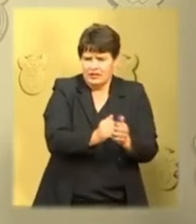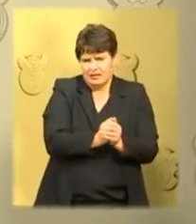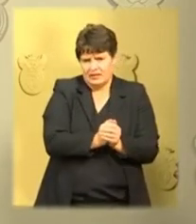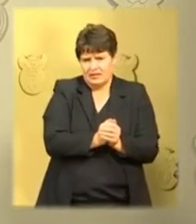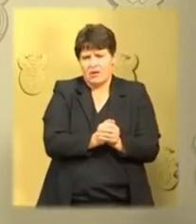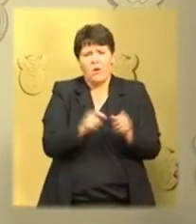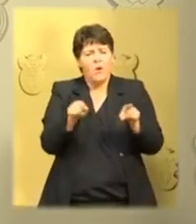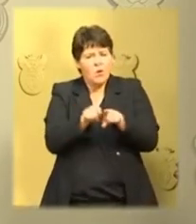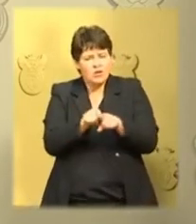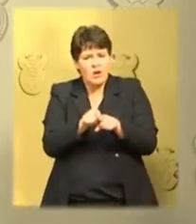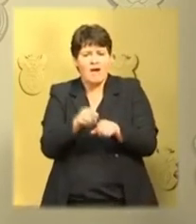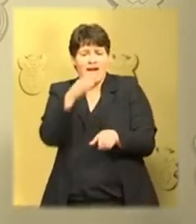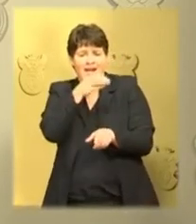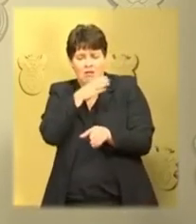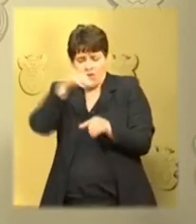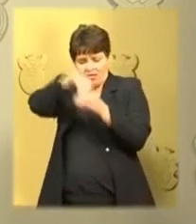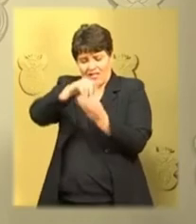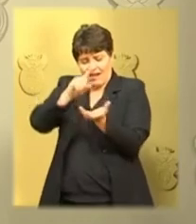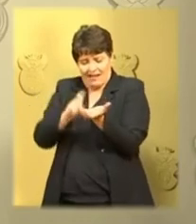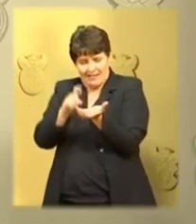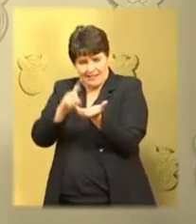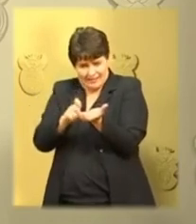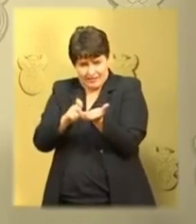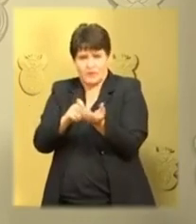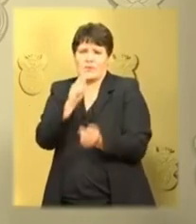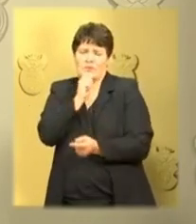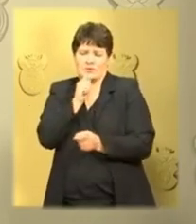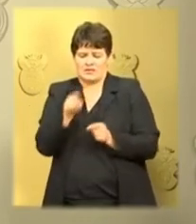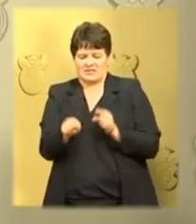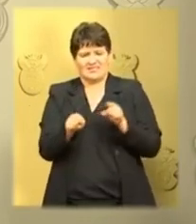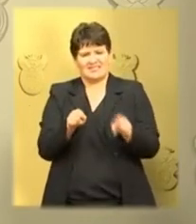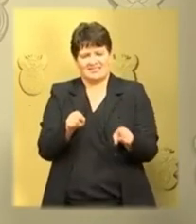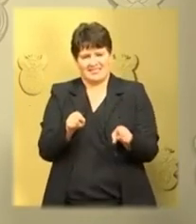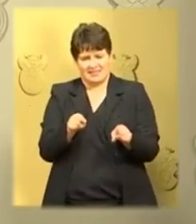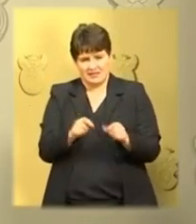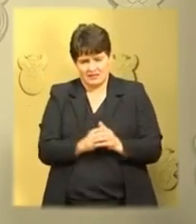of alcohol-based sanitizers. Keeping a